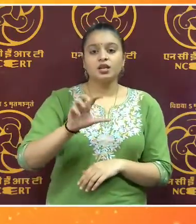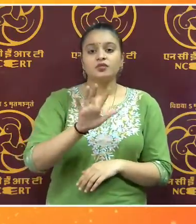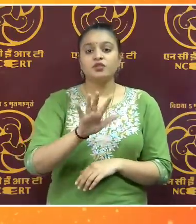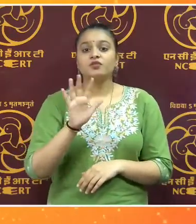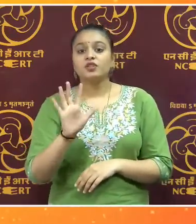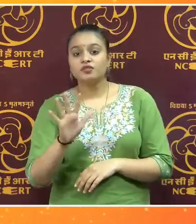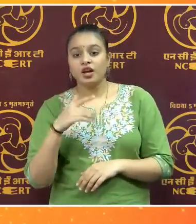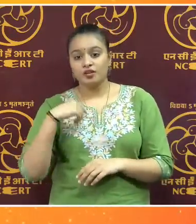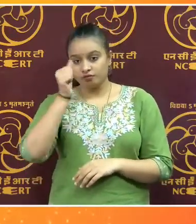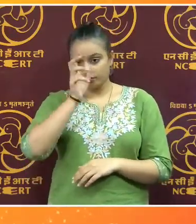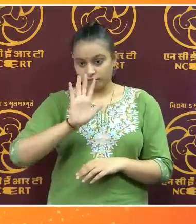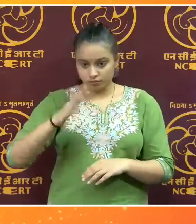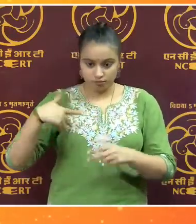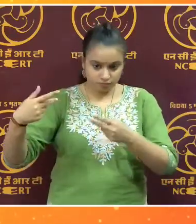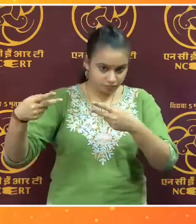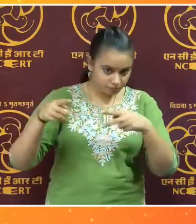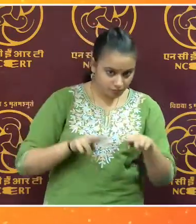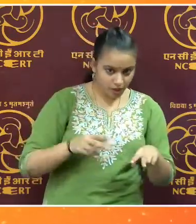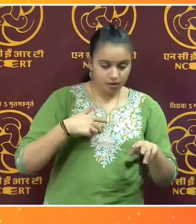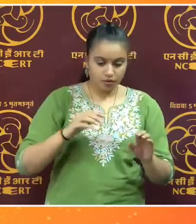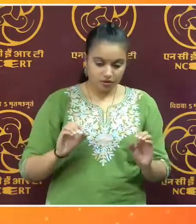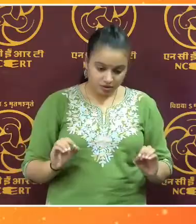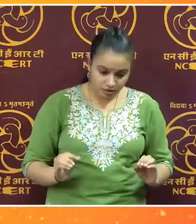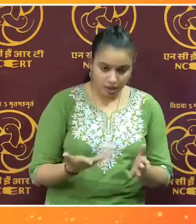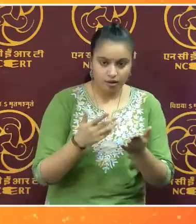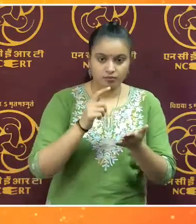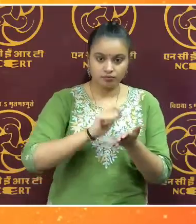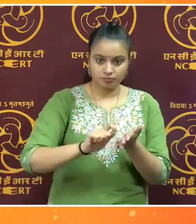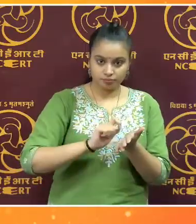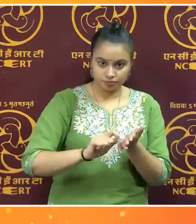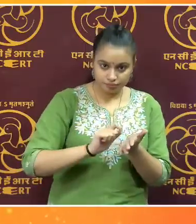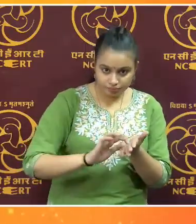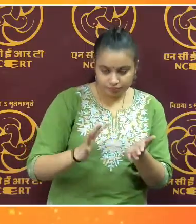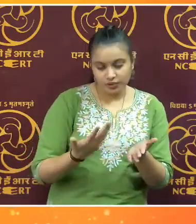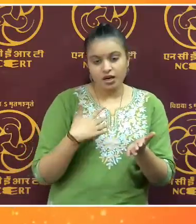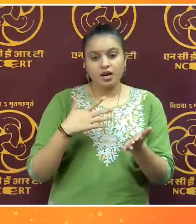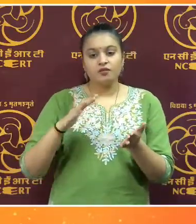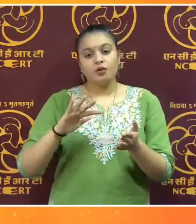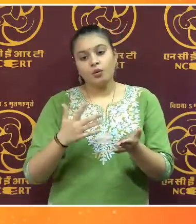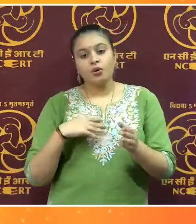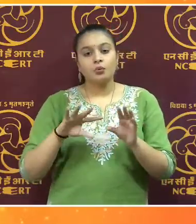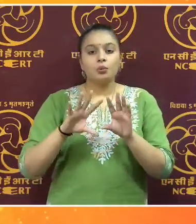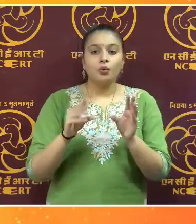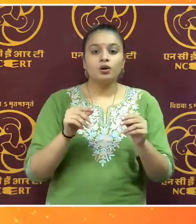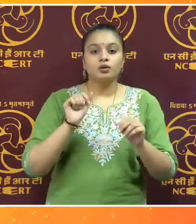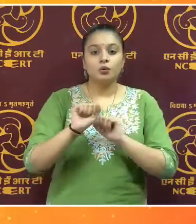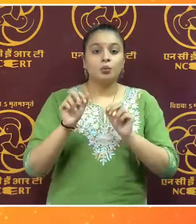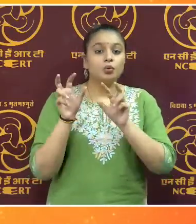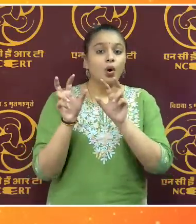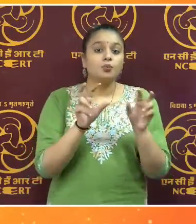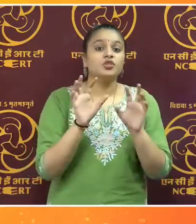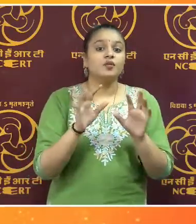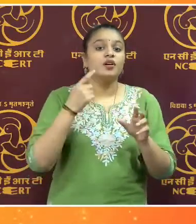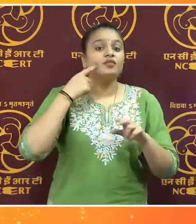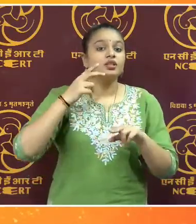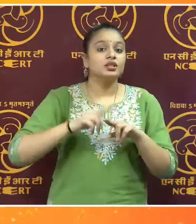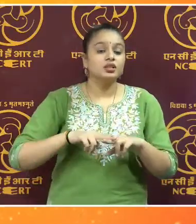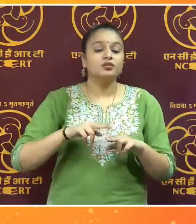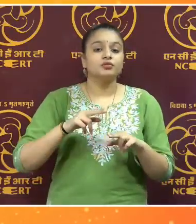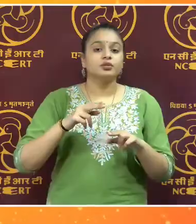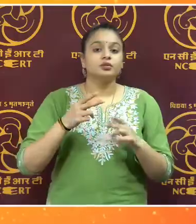he came back to India and he started writing, and he has all, if you observe his writing, you'll observe